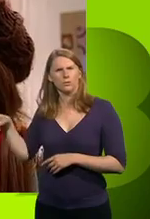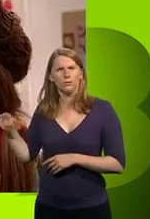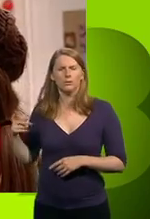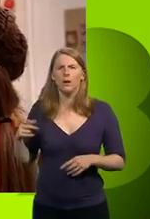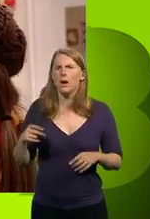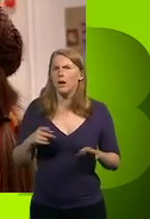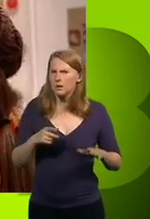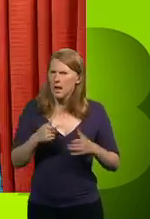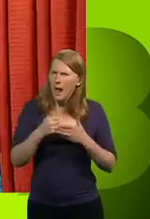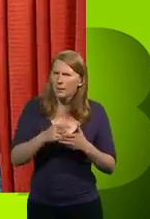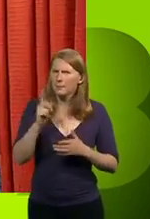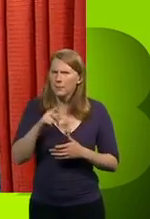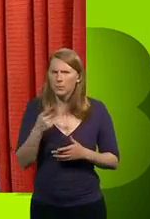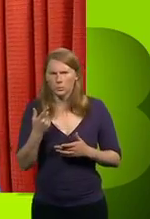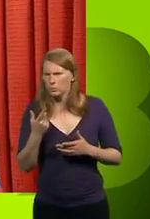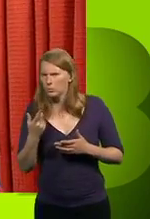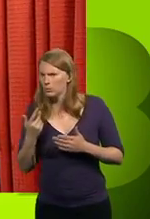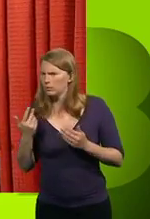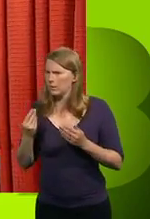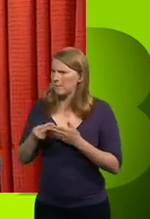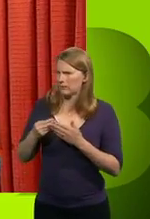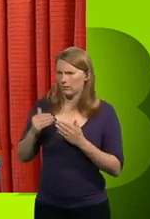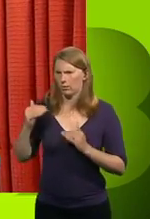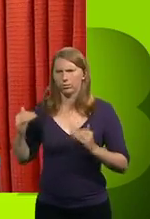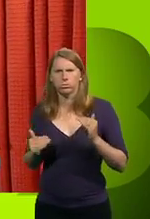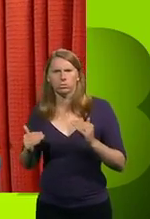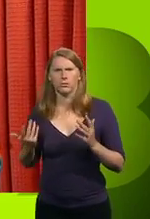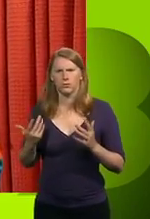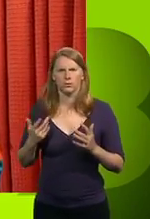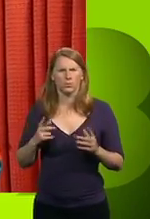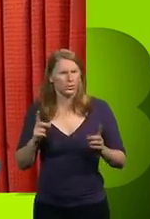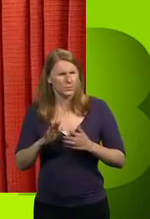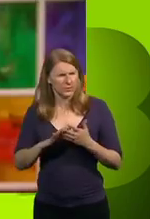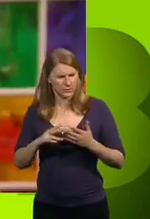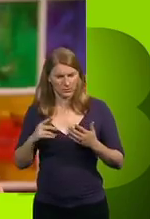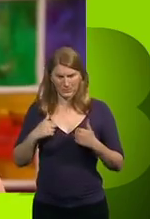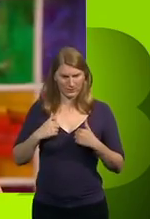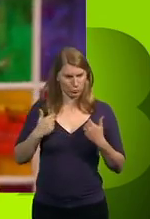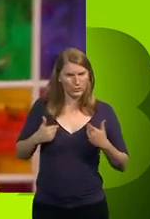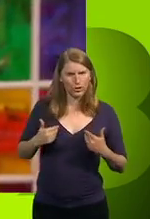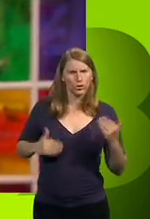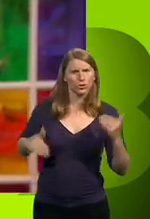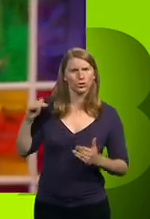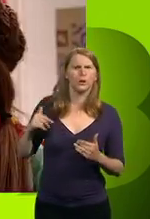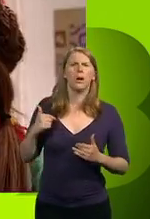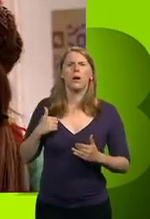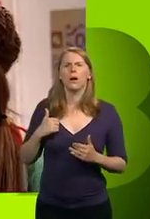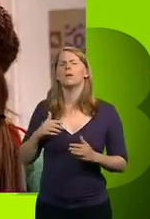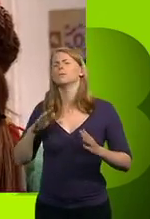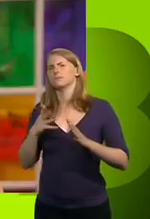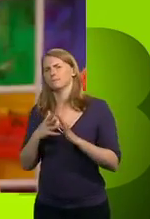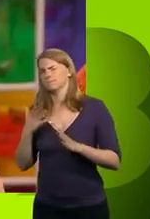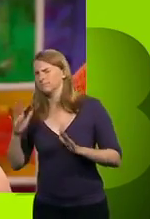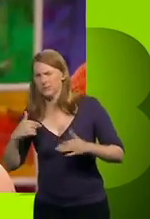people who have less money than you? There's someone out there with less money than me. Yeah, me for a start. What if I knit booties? Will you pay